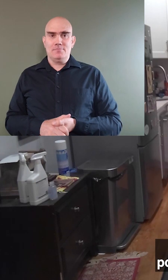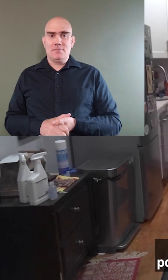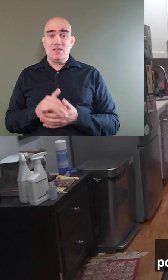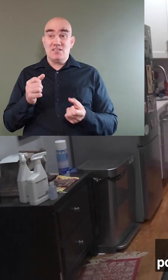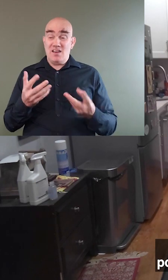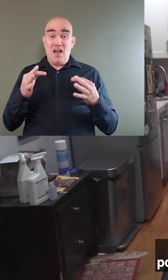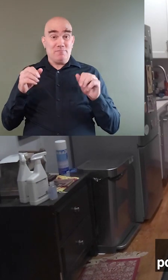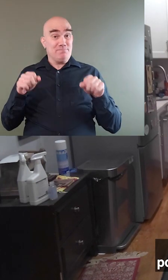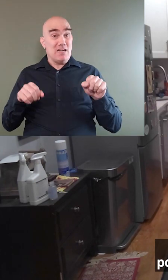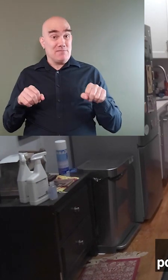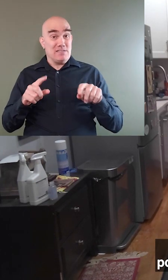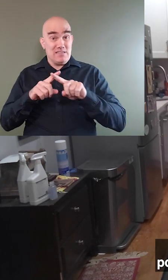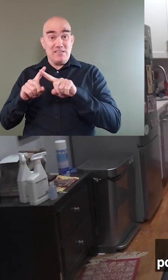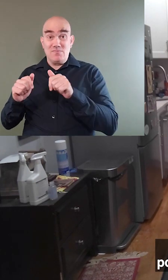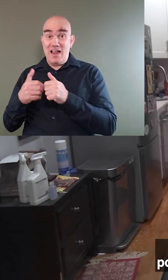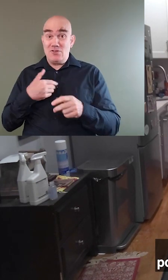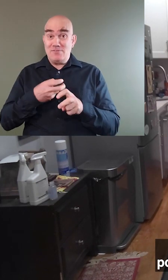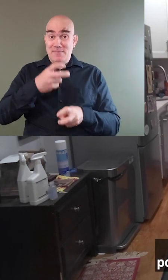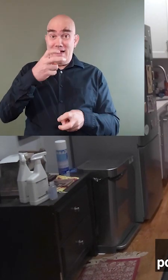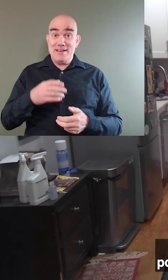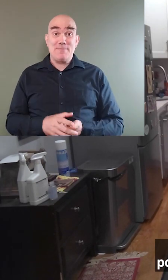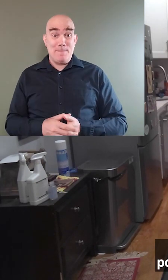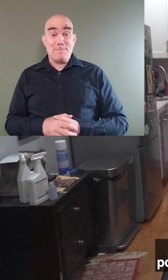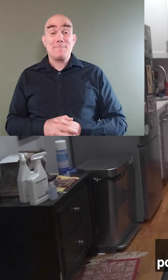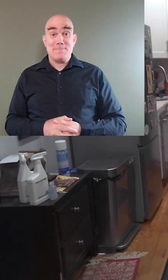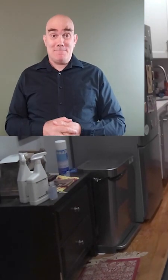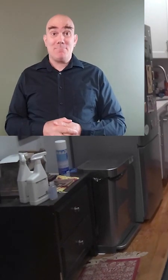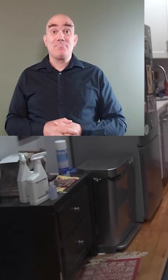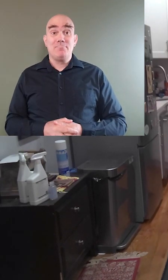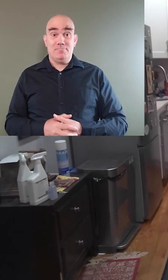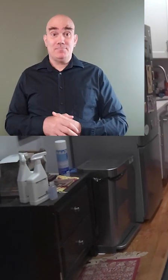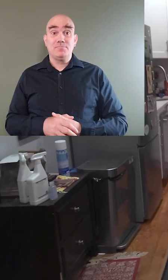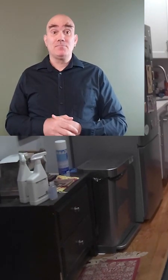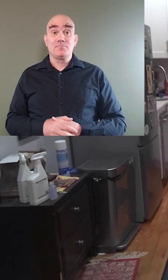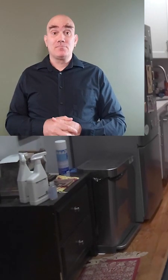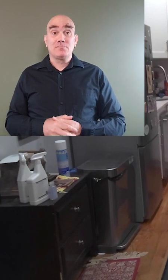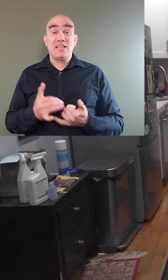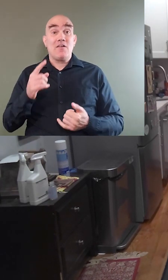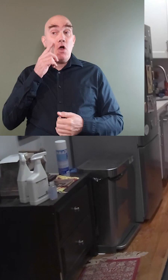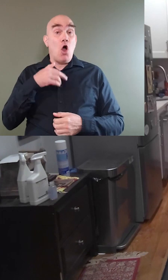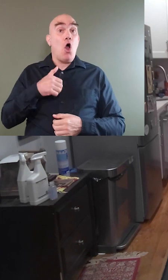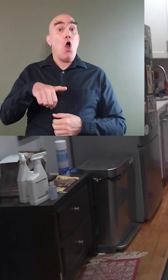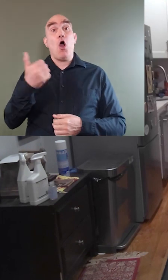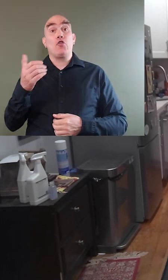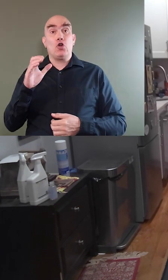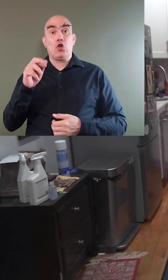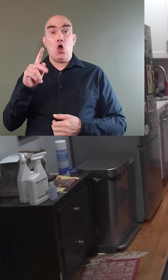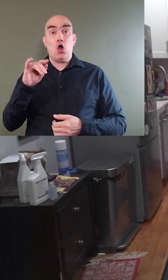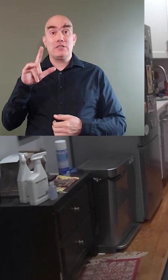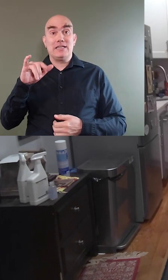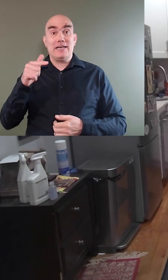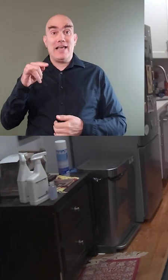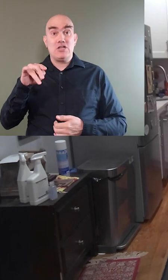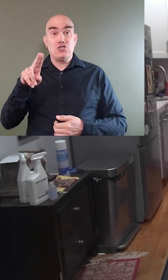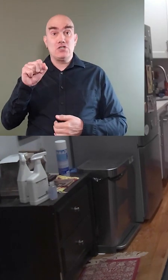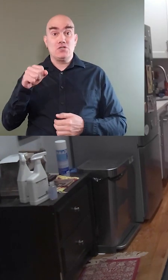There's a lot of possibilities with our spine. Now, as for